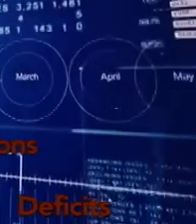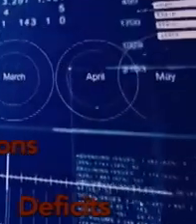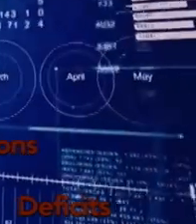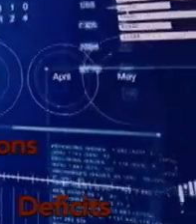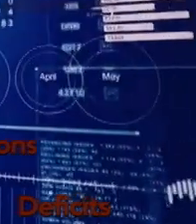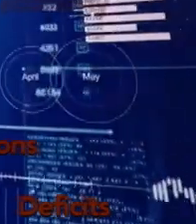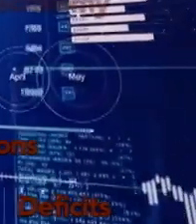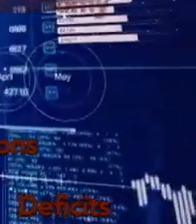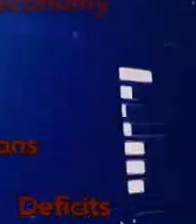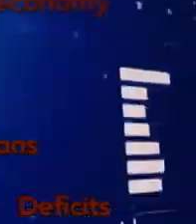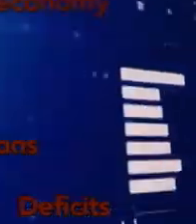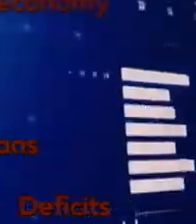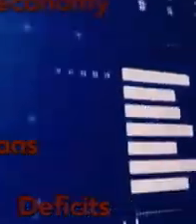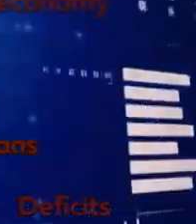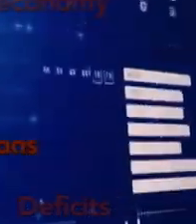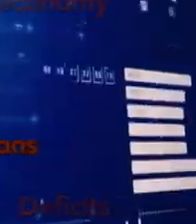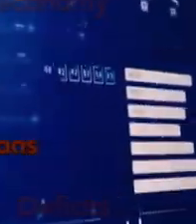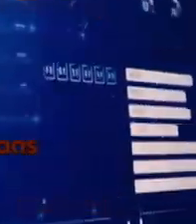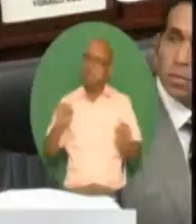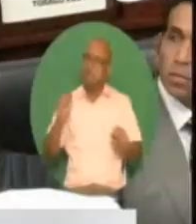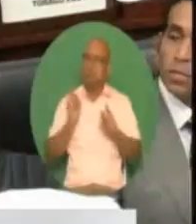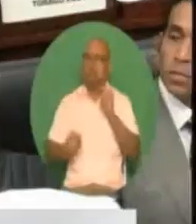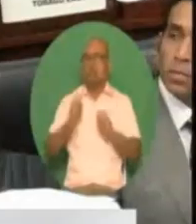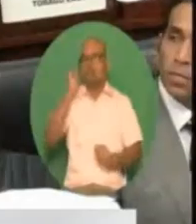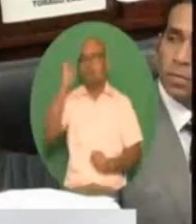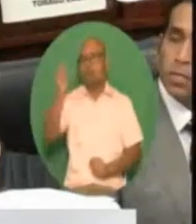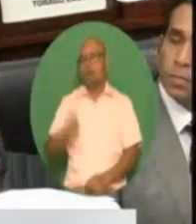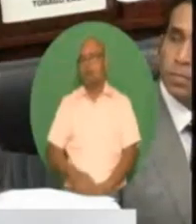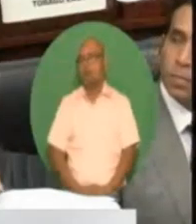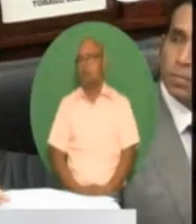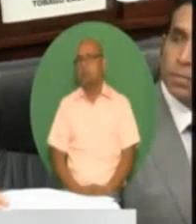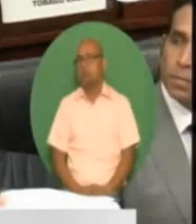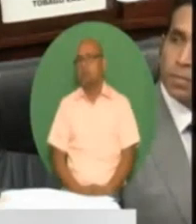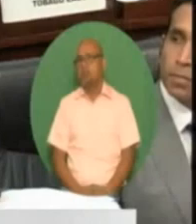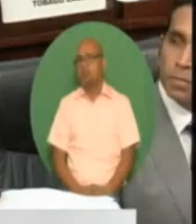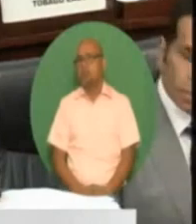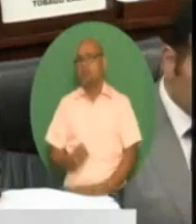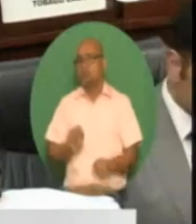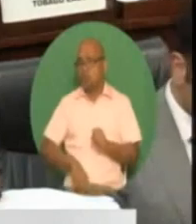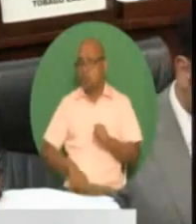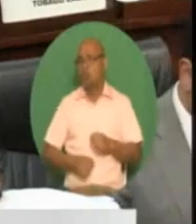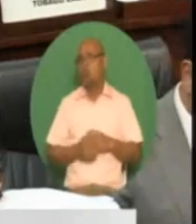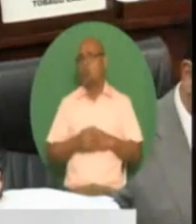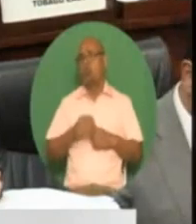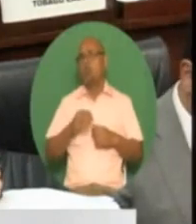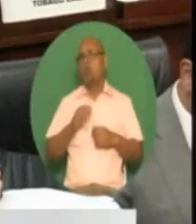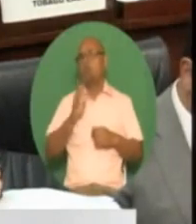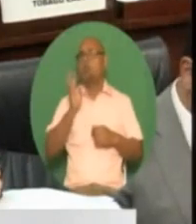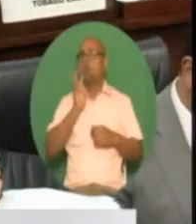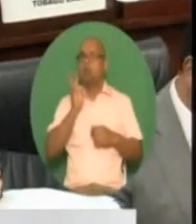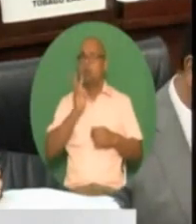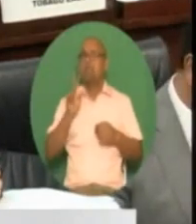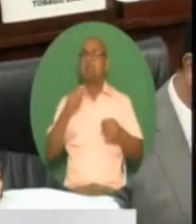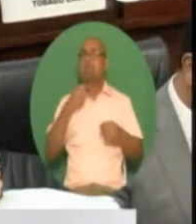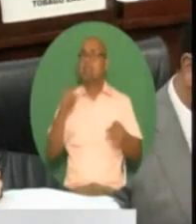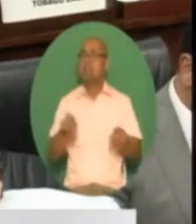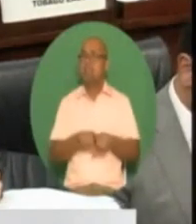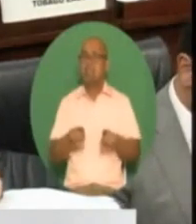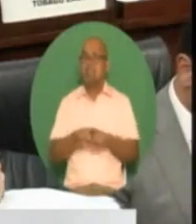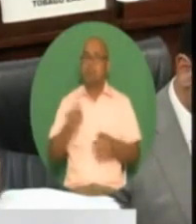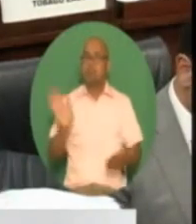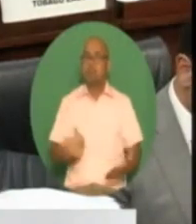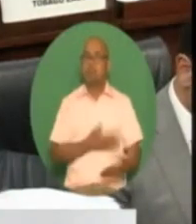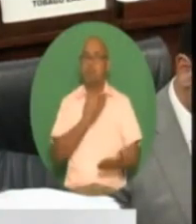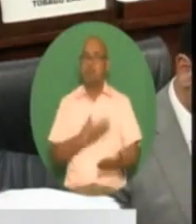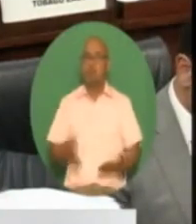and elections next year, and a stifling economy, stands Commonwealth. In the words of the well-known song written by Paul